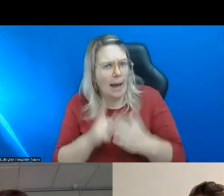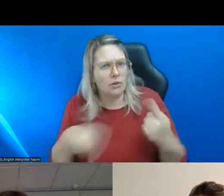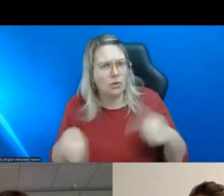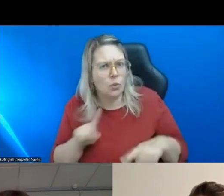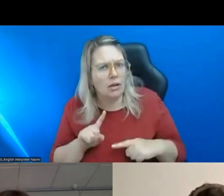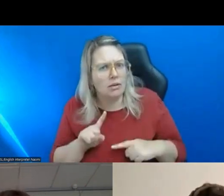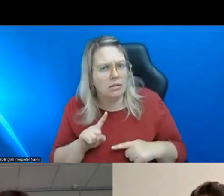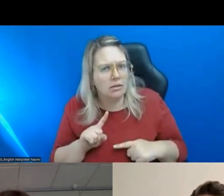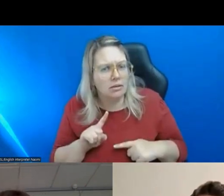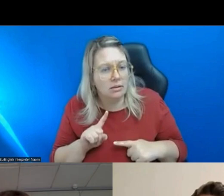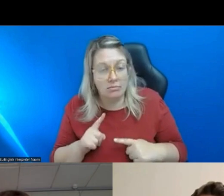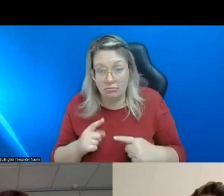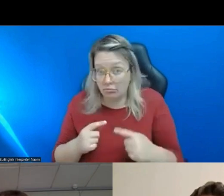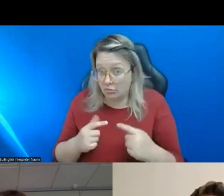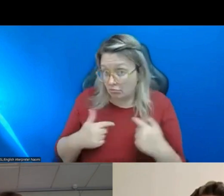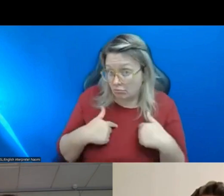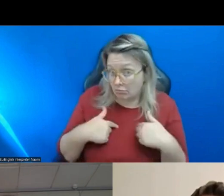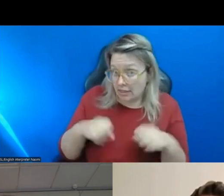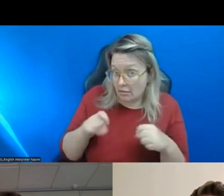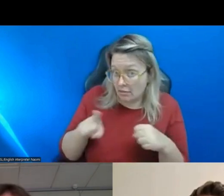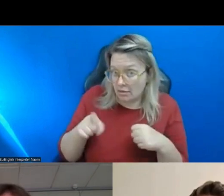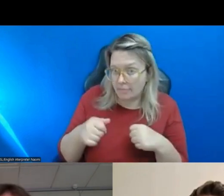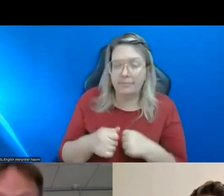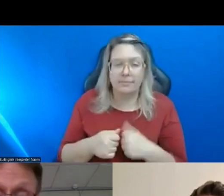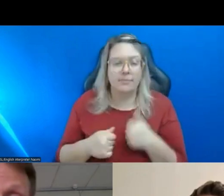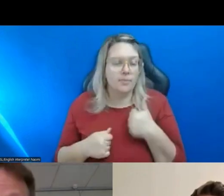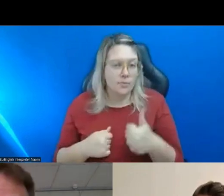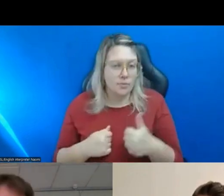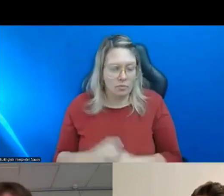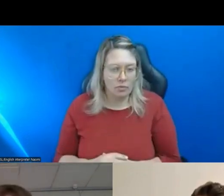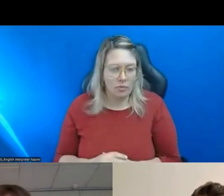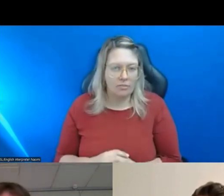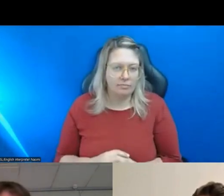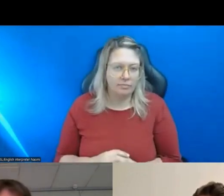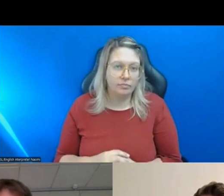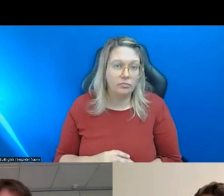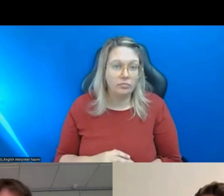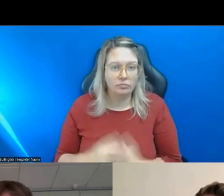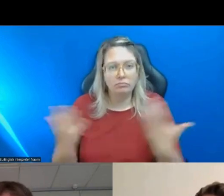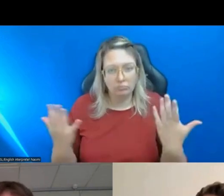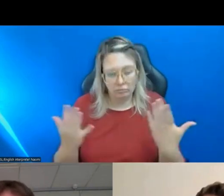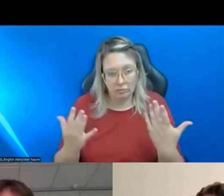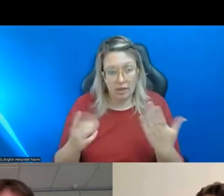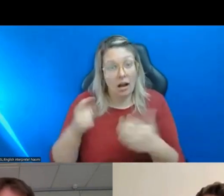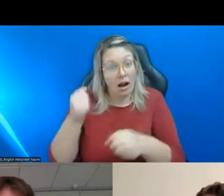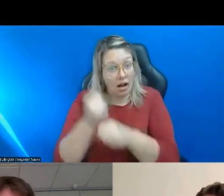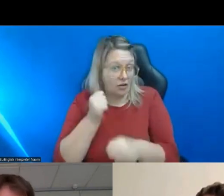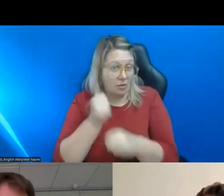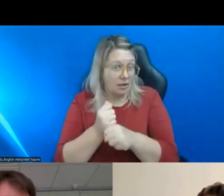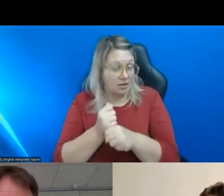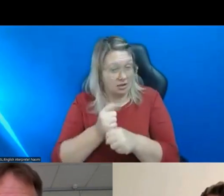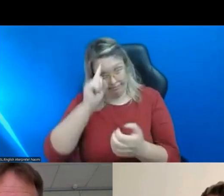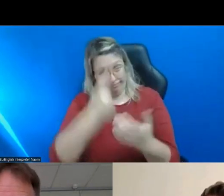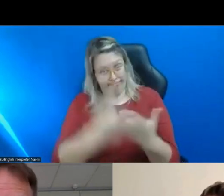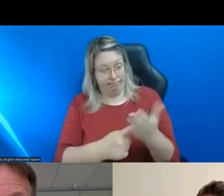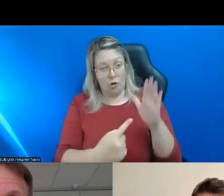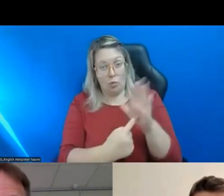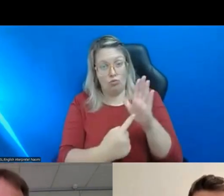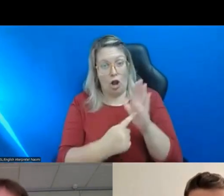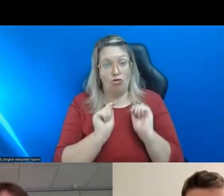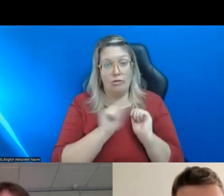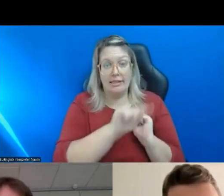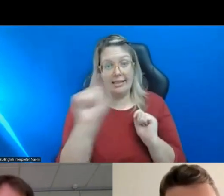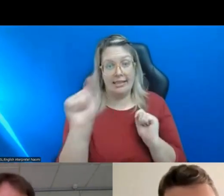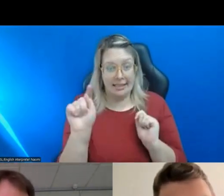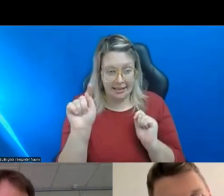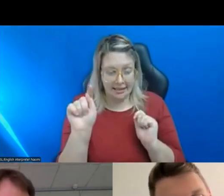Shall I kick off, Lee, on that one? Yeah. Yeah. So I mean, it's a prioritisation which has been made by government. So I think the get off the hook